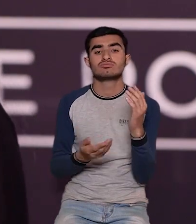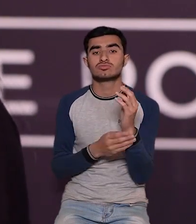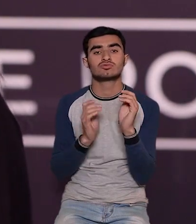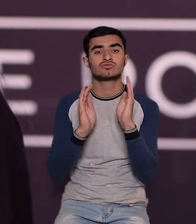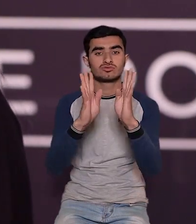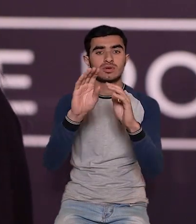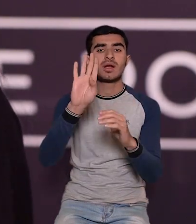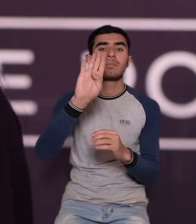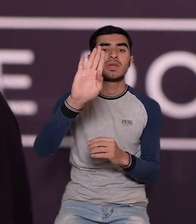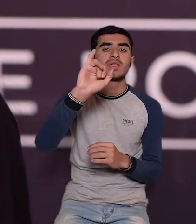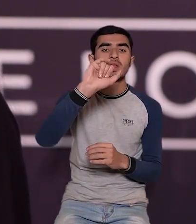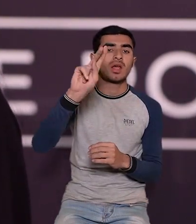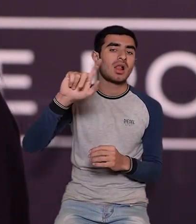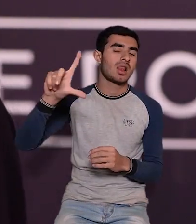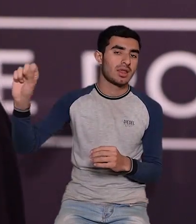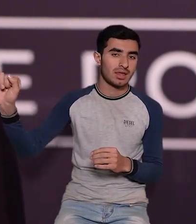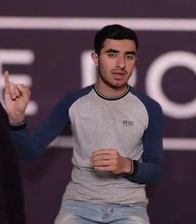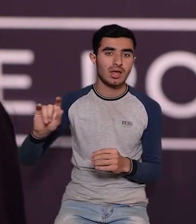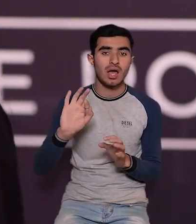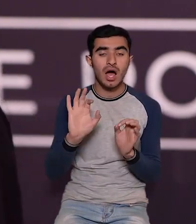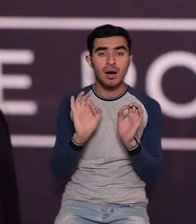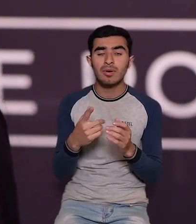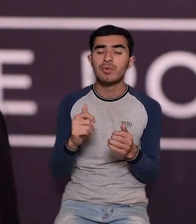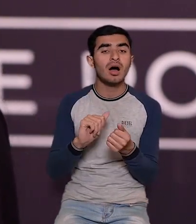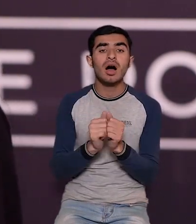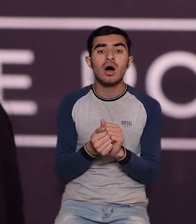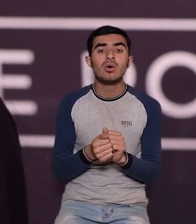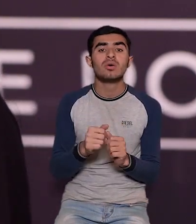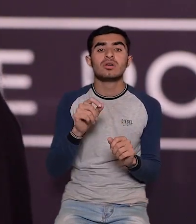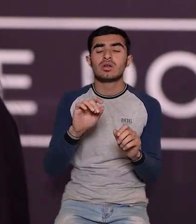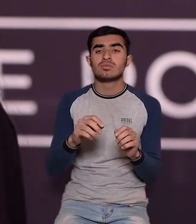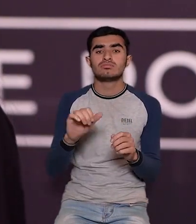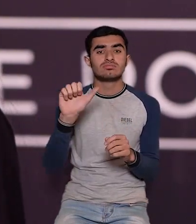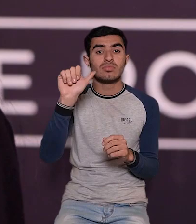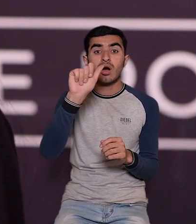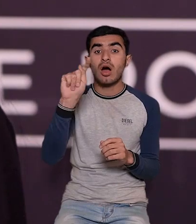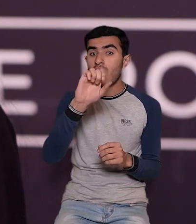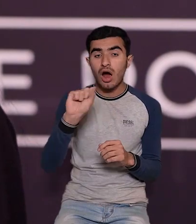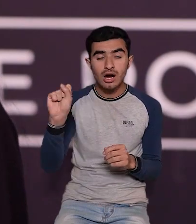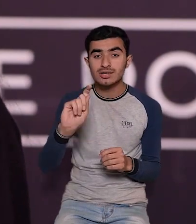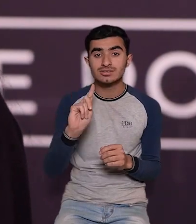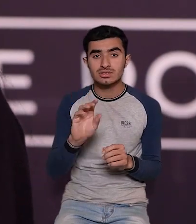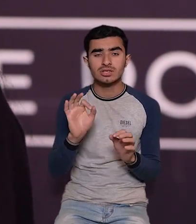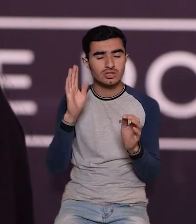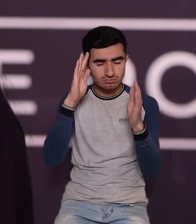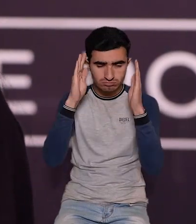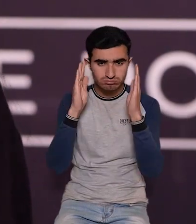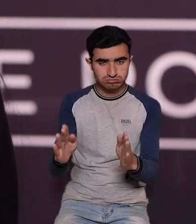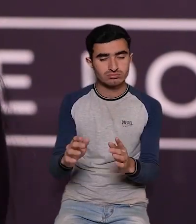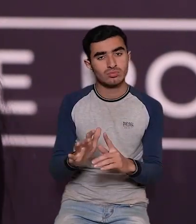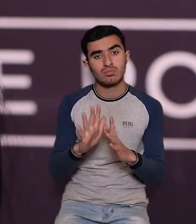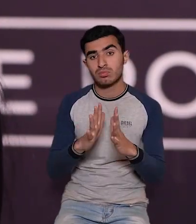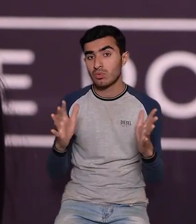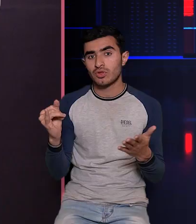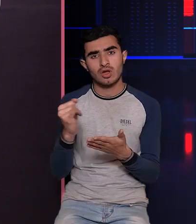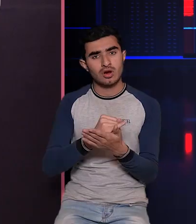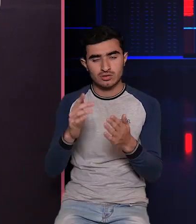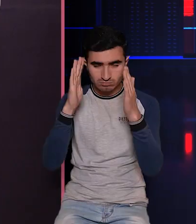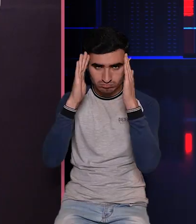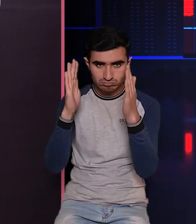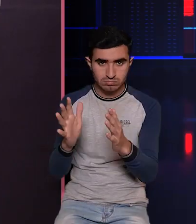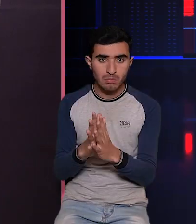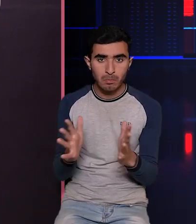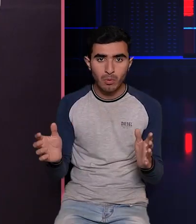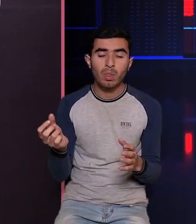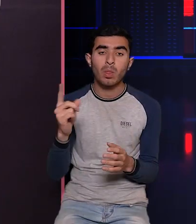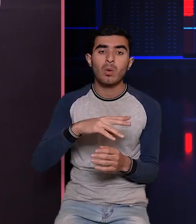always working with arts in its finest forms, and what is contemporary and what is the future. I think